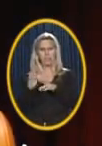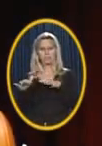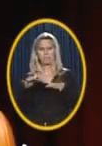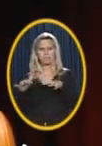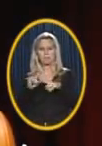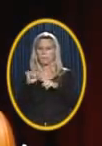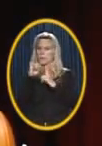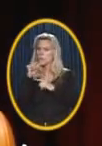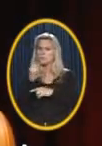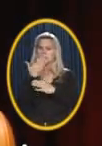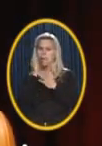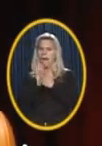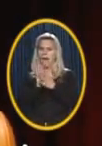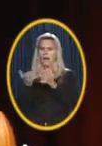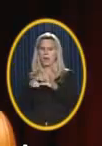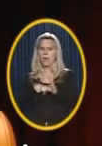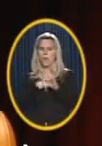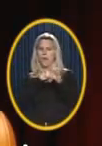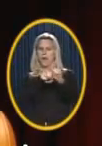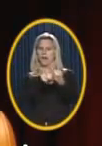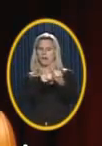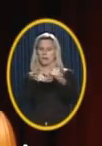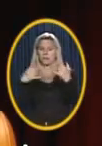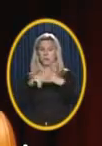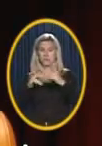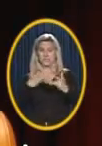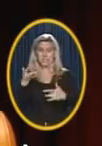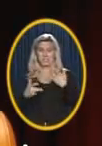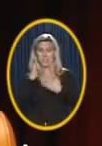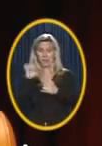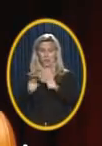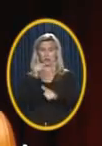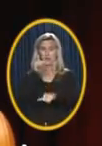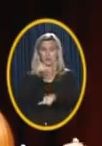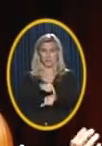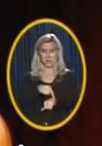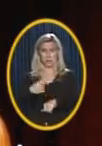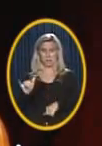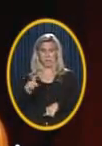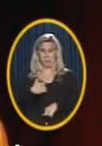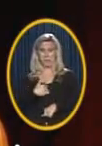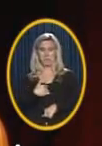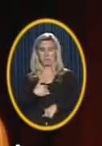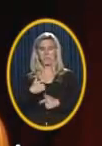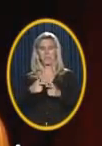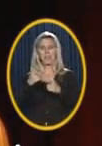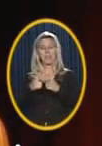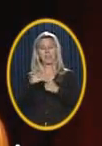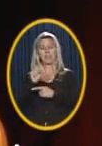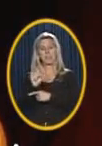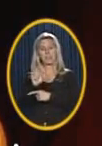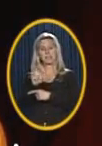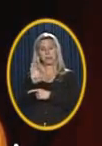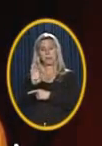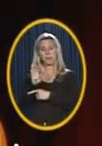it wasn't a violent ride. But it was still exciting for a first-time guy. And then we got to the SRB